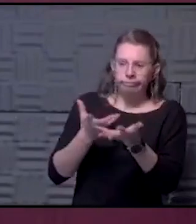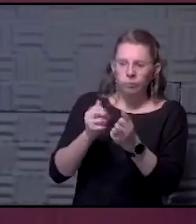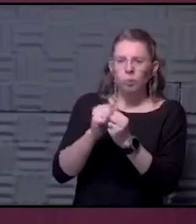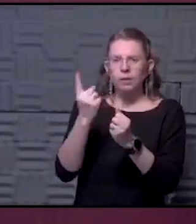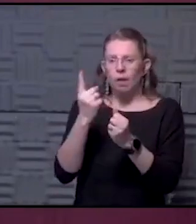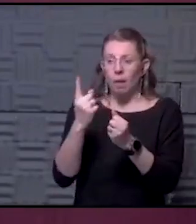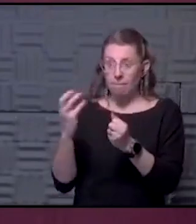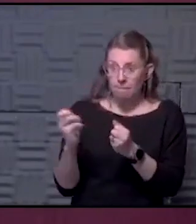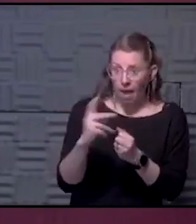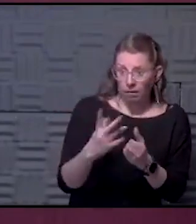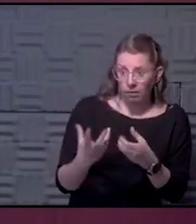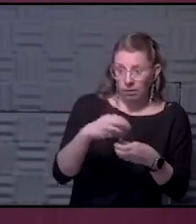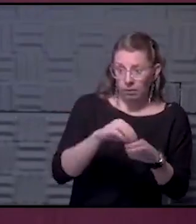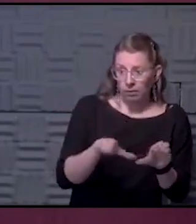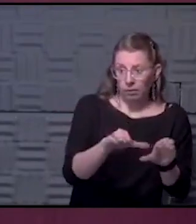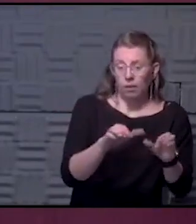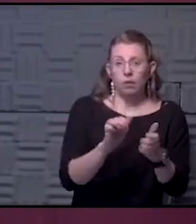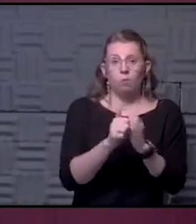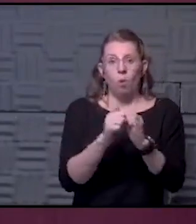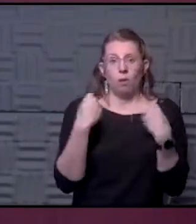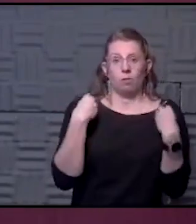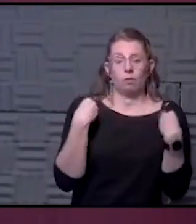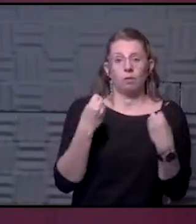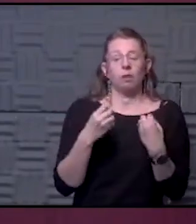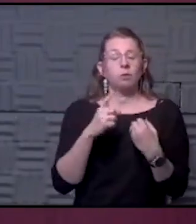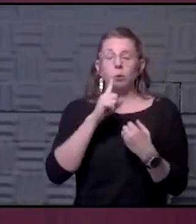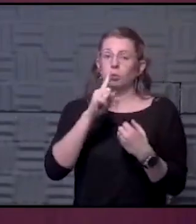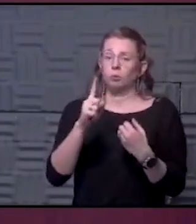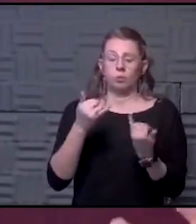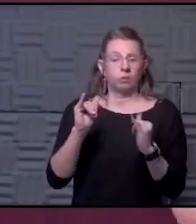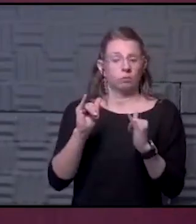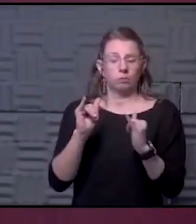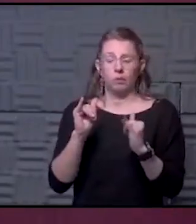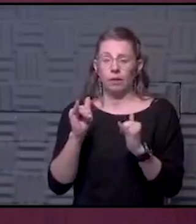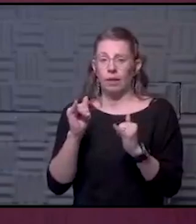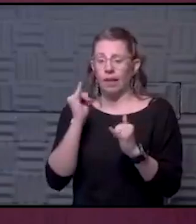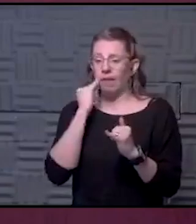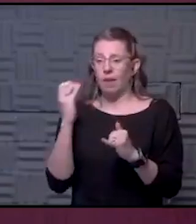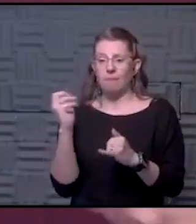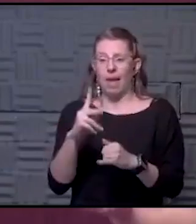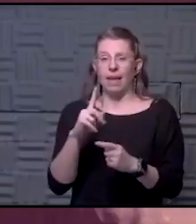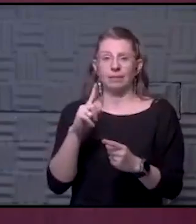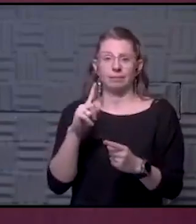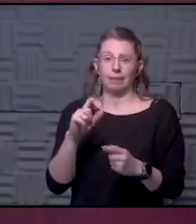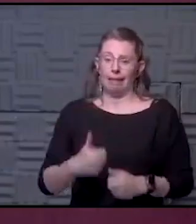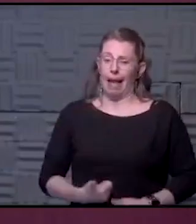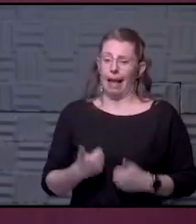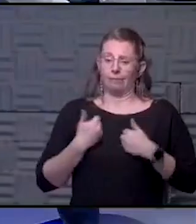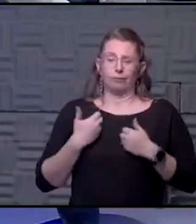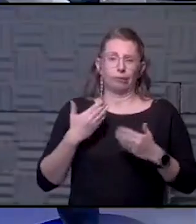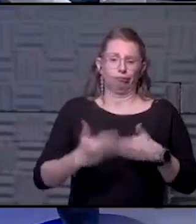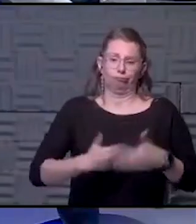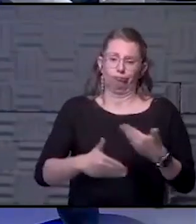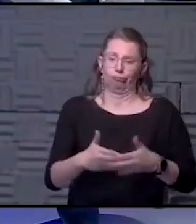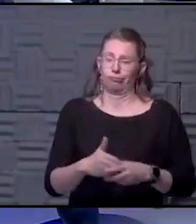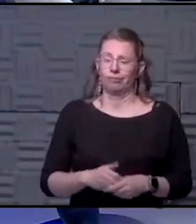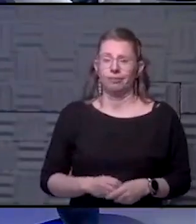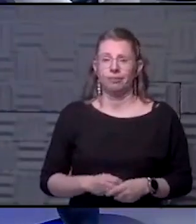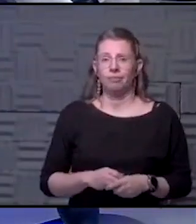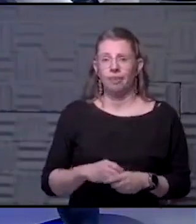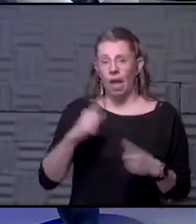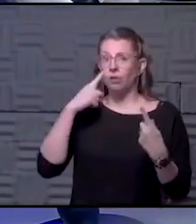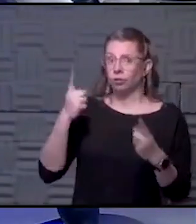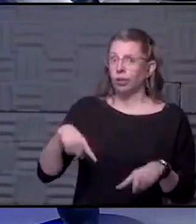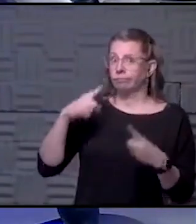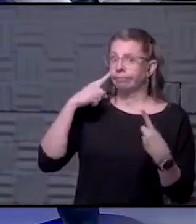and exercise. But that's true even if they're not going back to sports and exercise, they're going back to life. So I don't know, what do you guys think on that? I agree